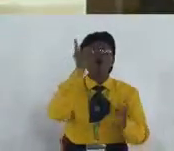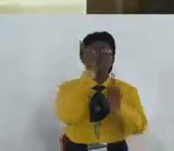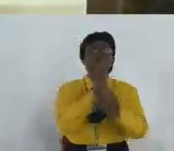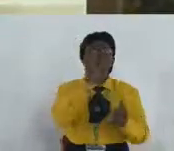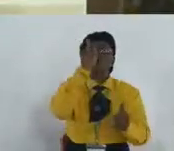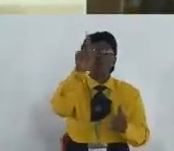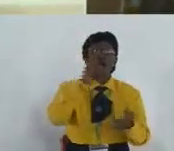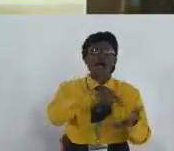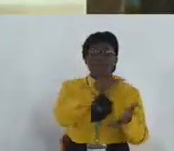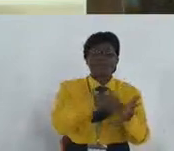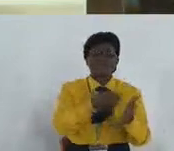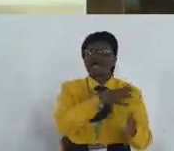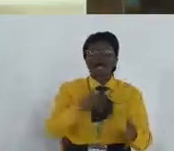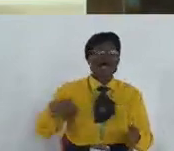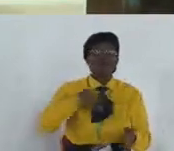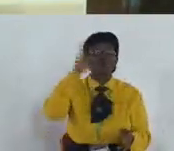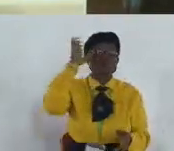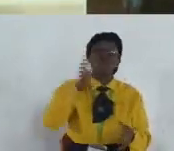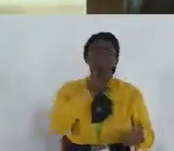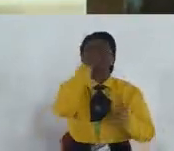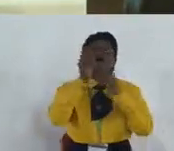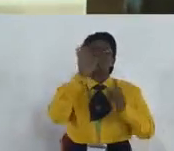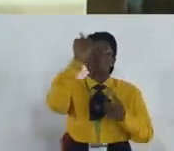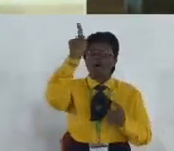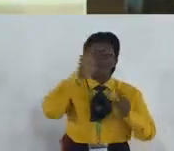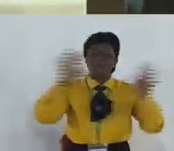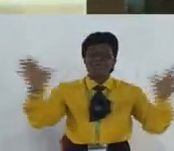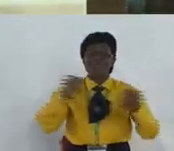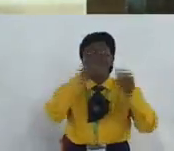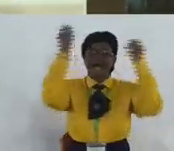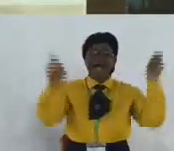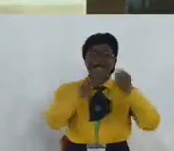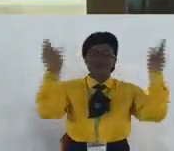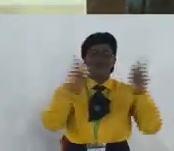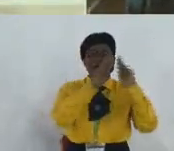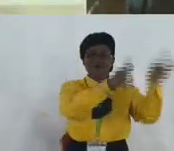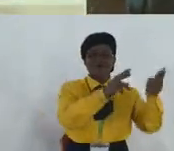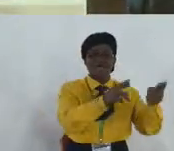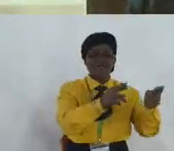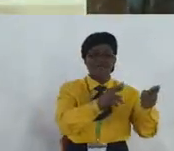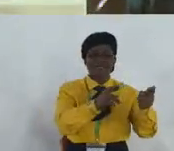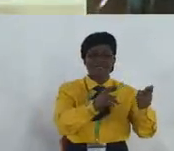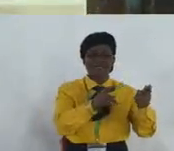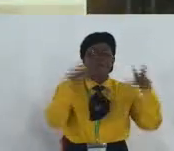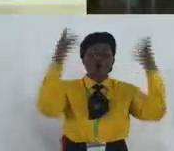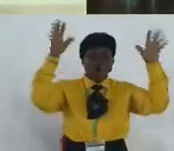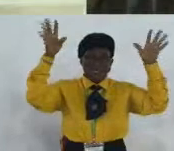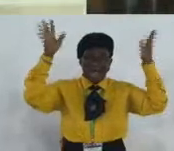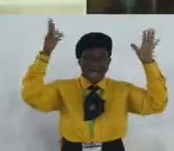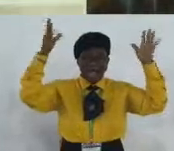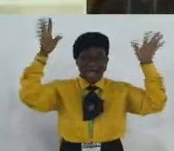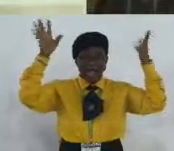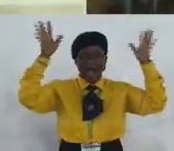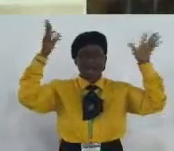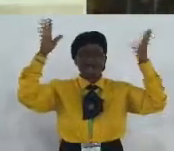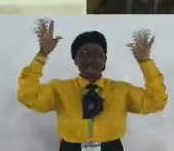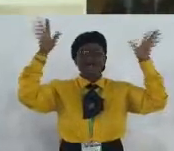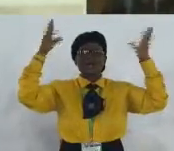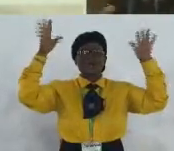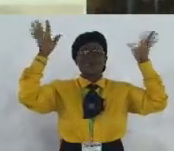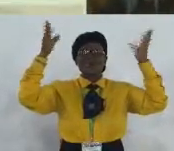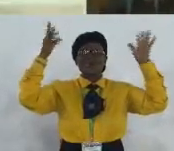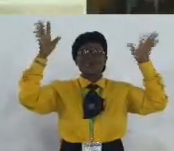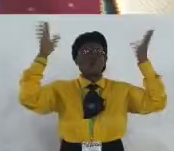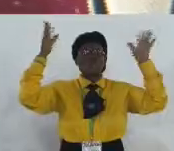going to shout one big hallelujah. Are you ready? Our Father, in the mighty name